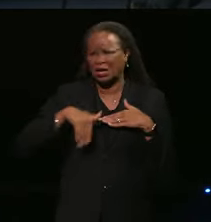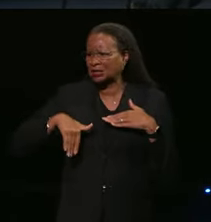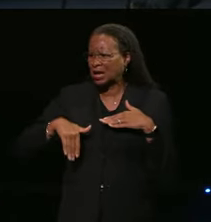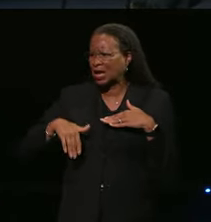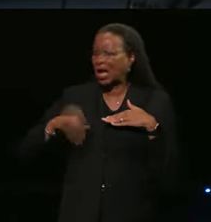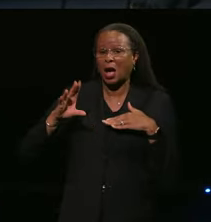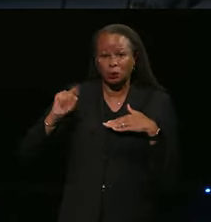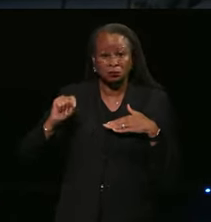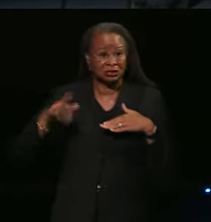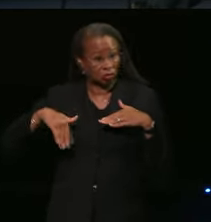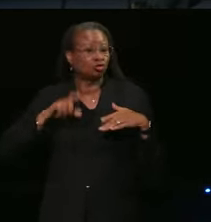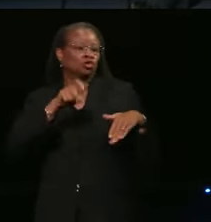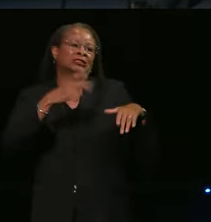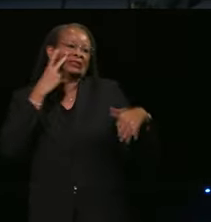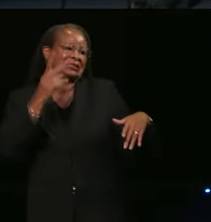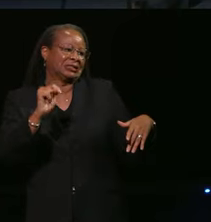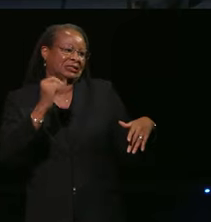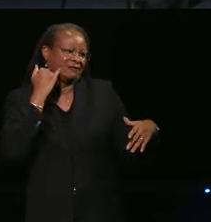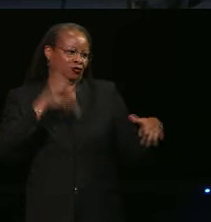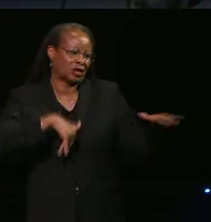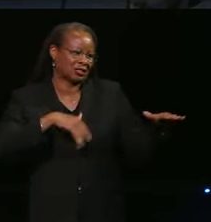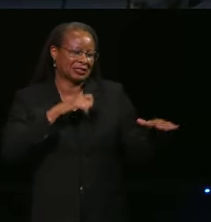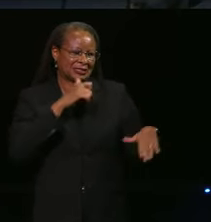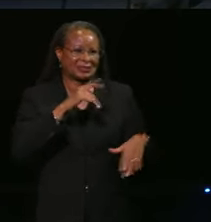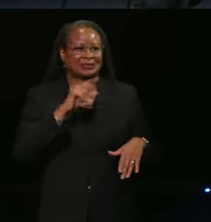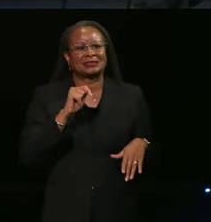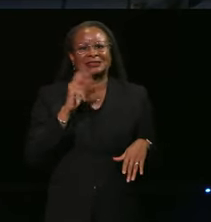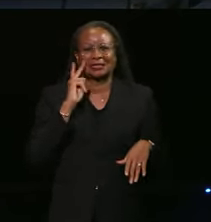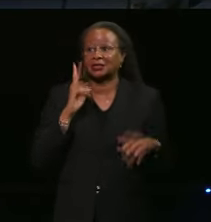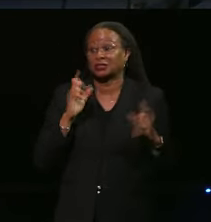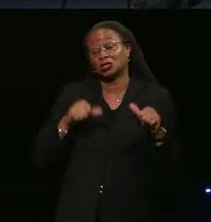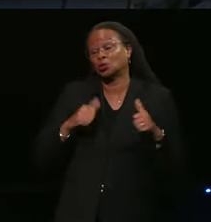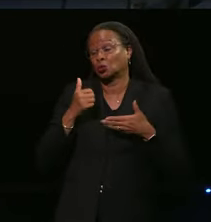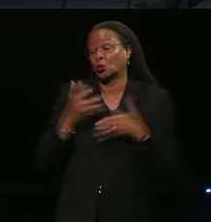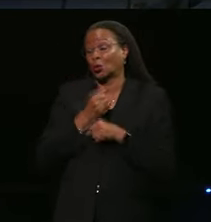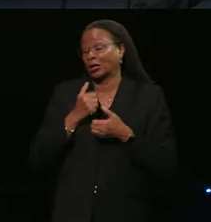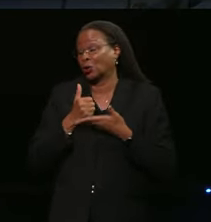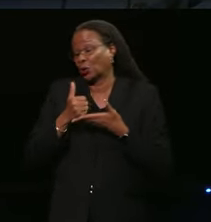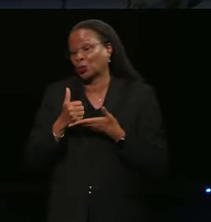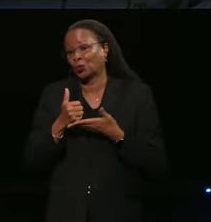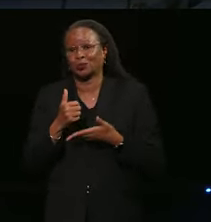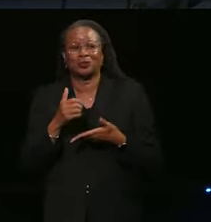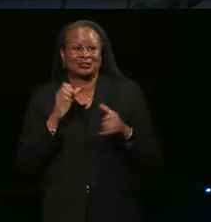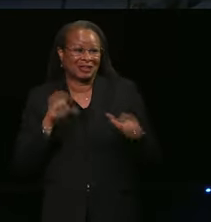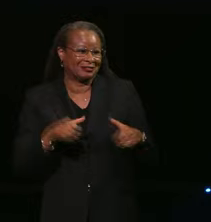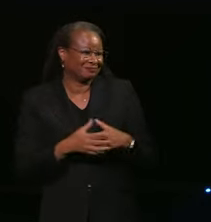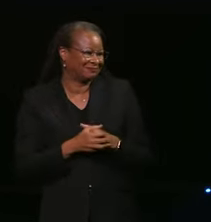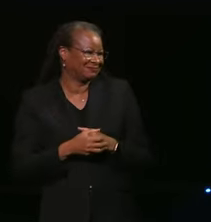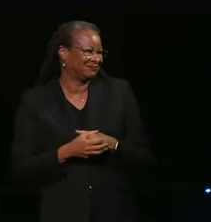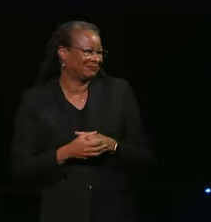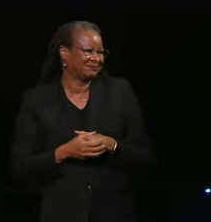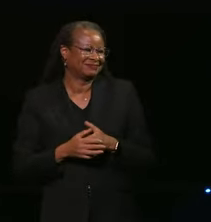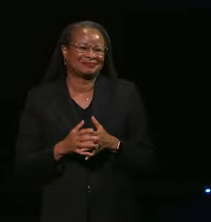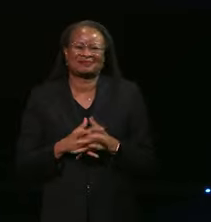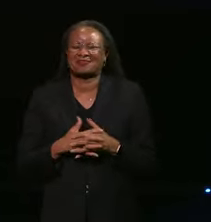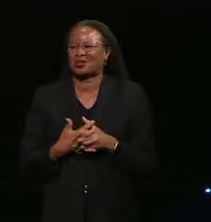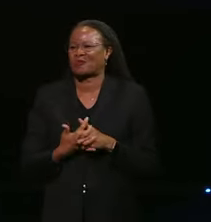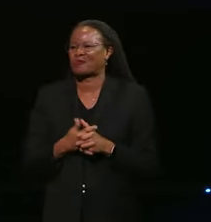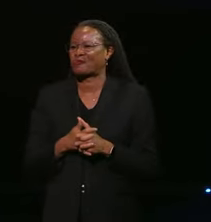should see it if you haven't seen it. It could actually win an award. Okay.